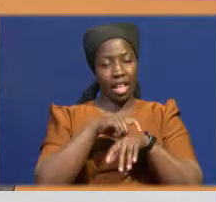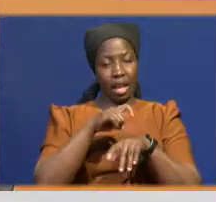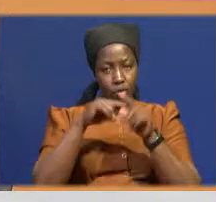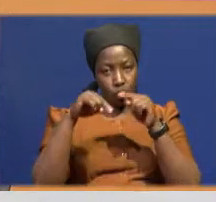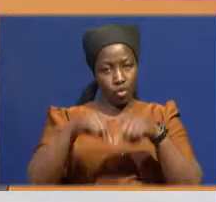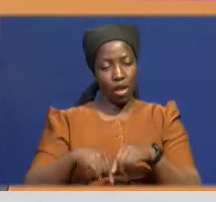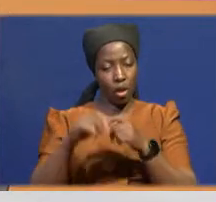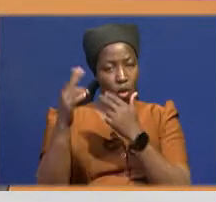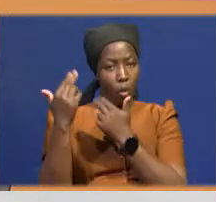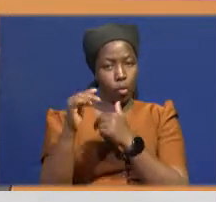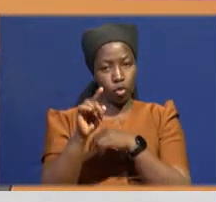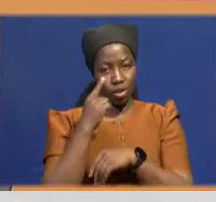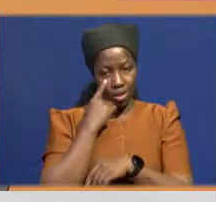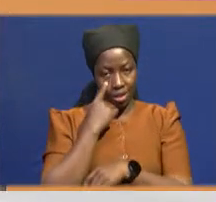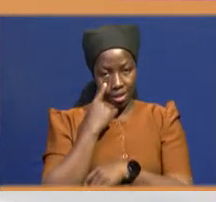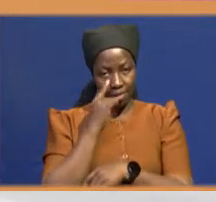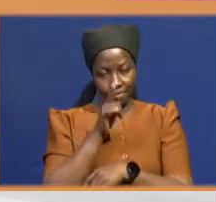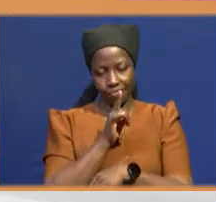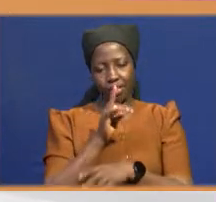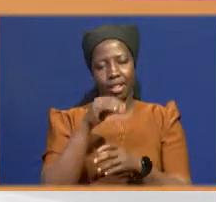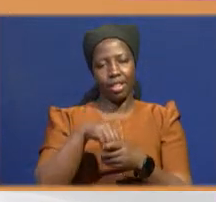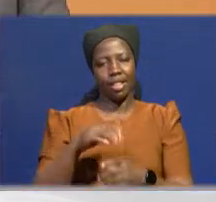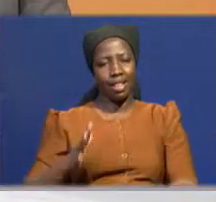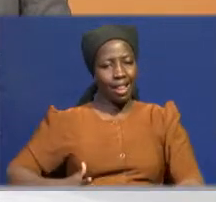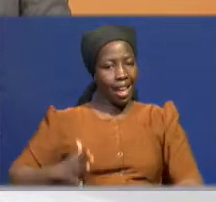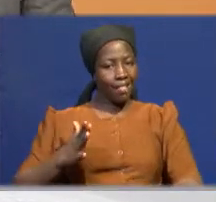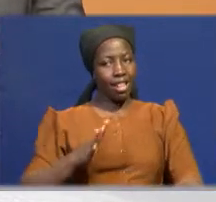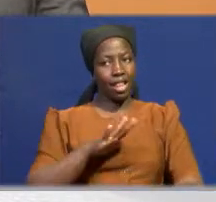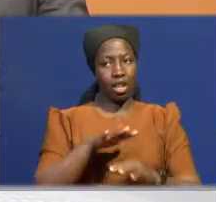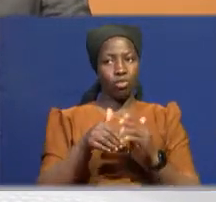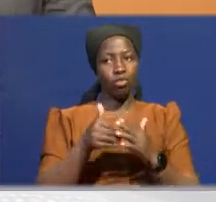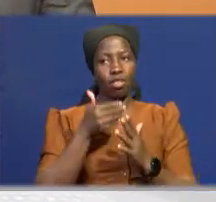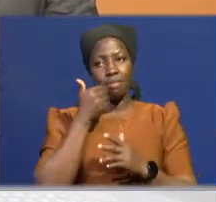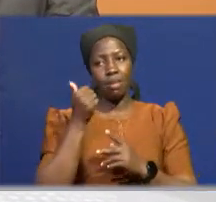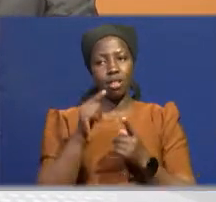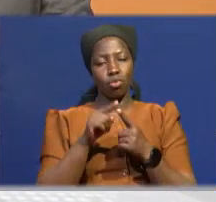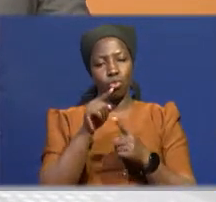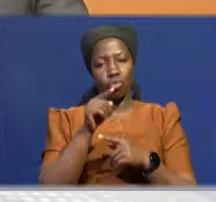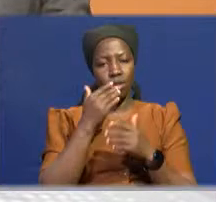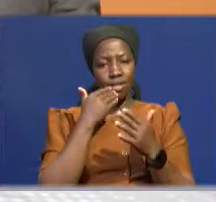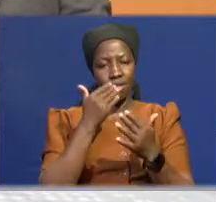in Naivasha, and all the best to you. Asante sana, Professor.